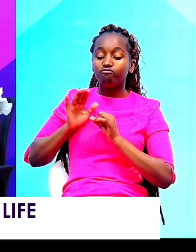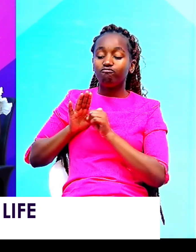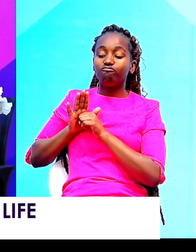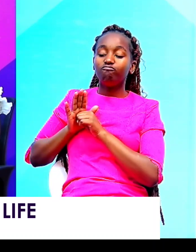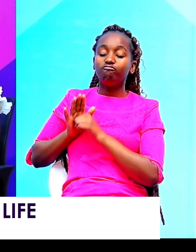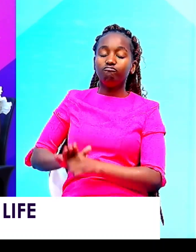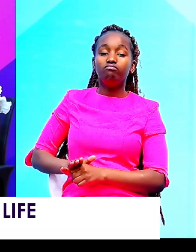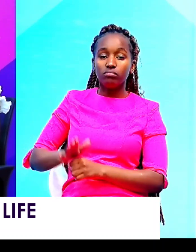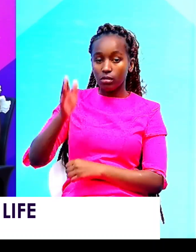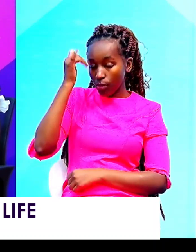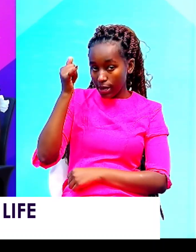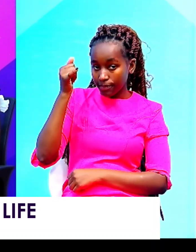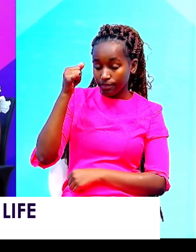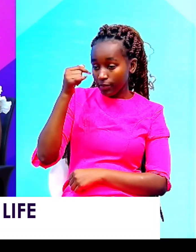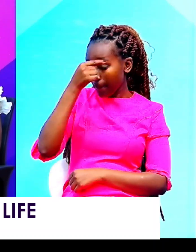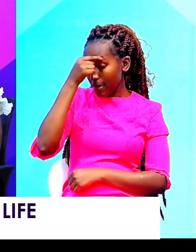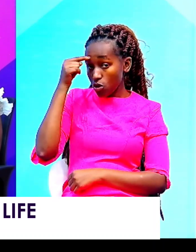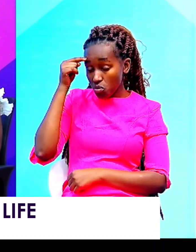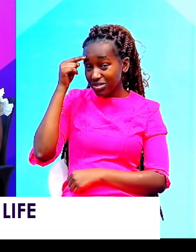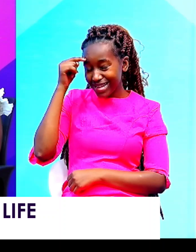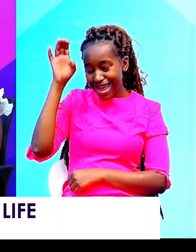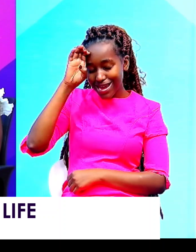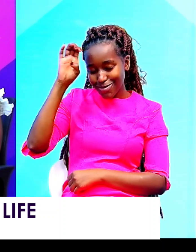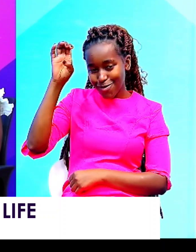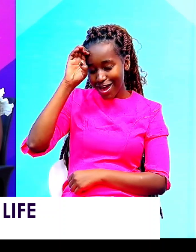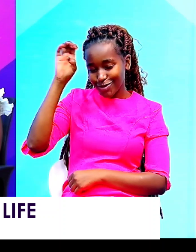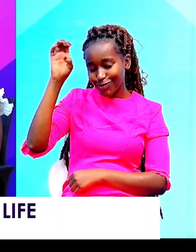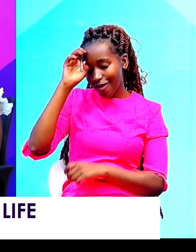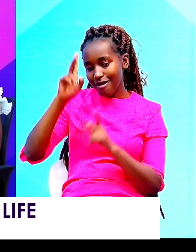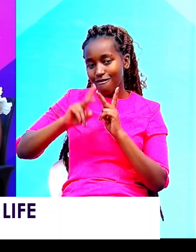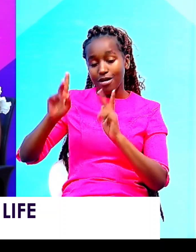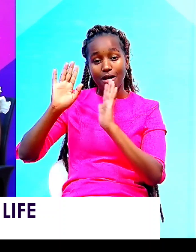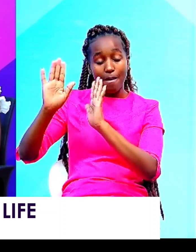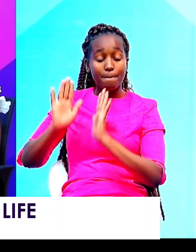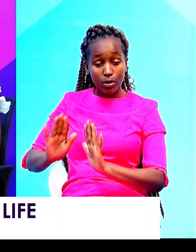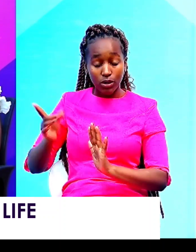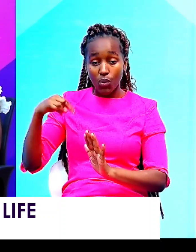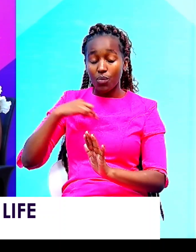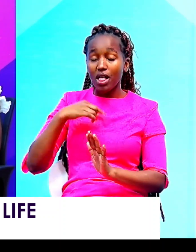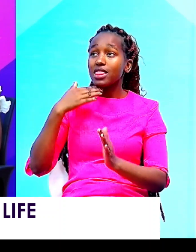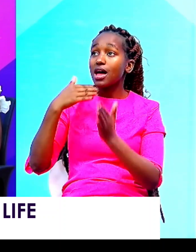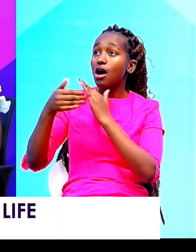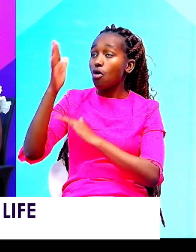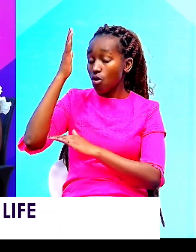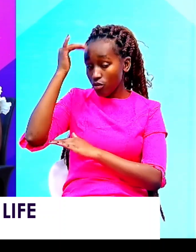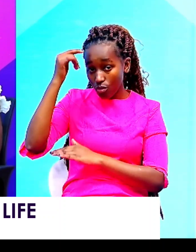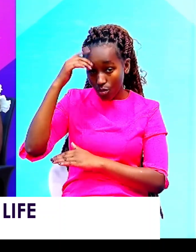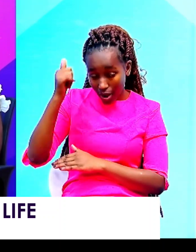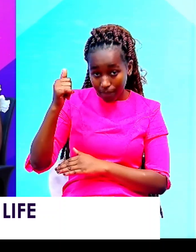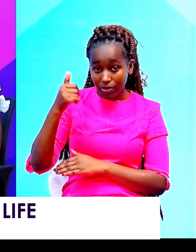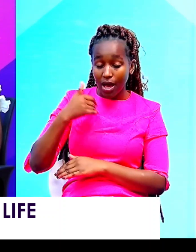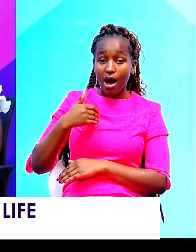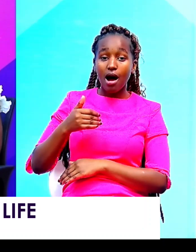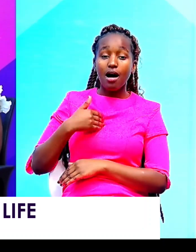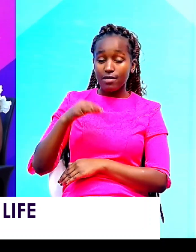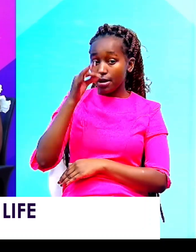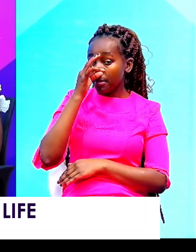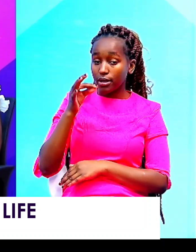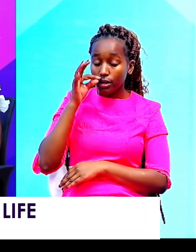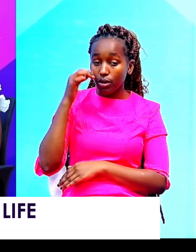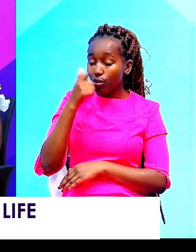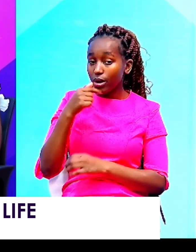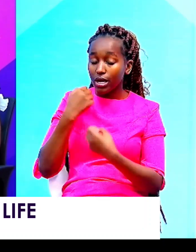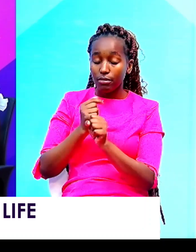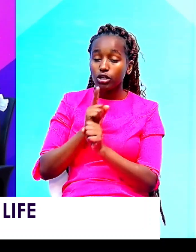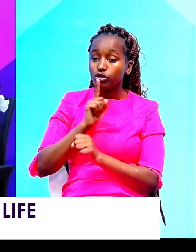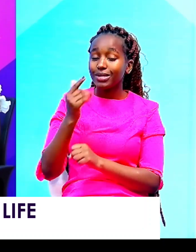suffocated is because of this very education. And we thank God for our president, the former president Kibaki. He made